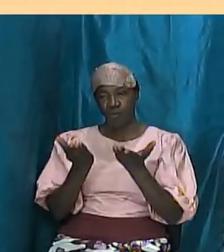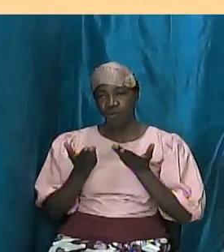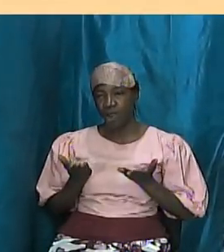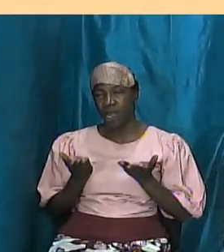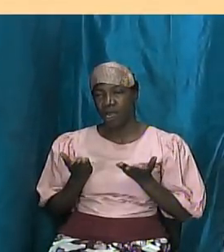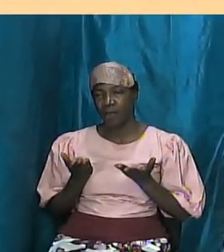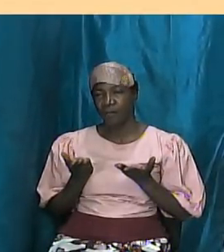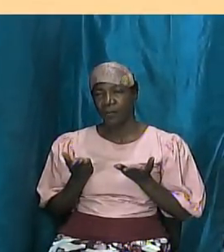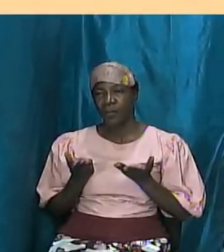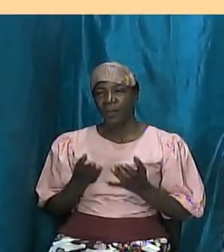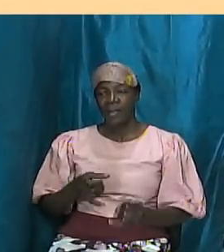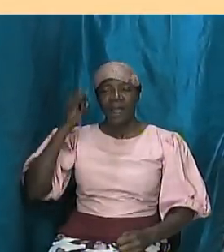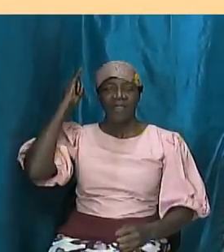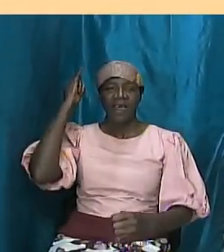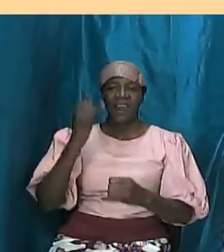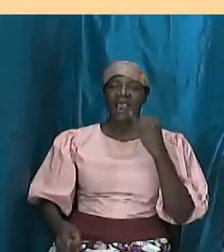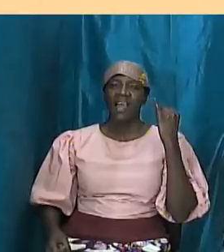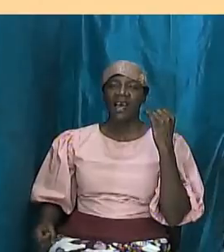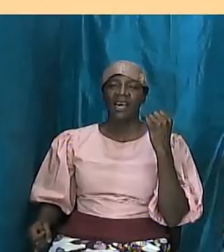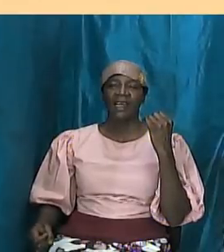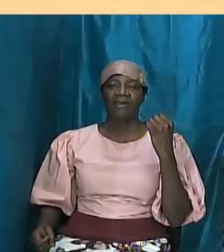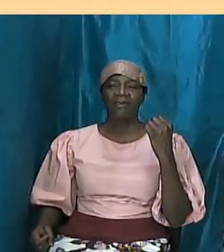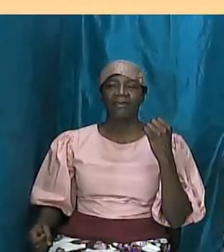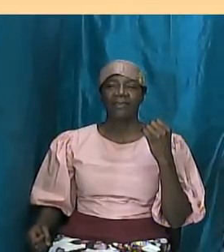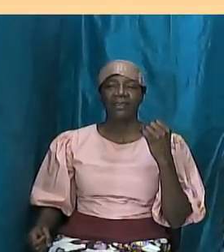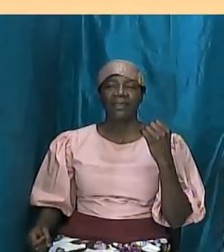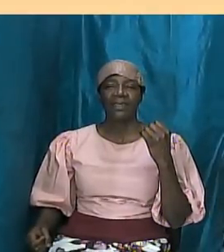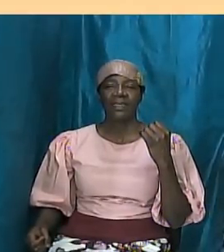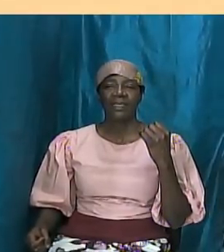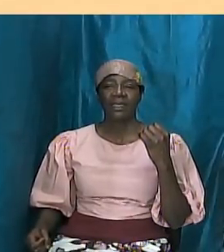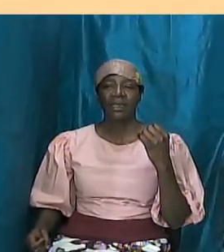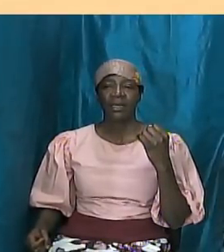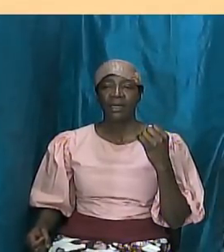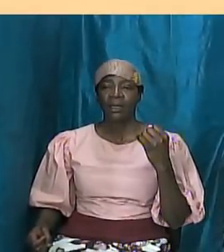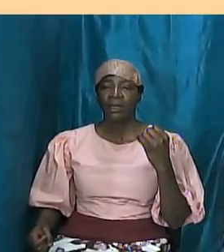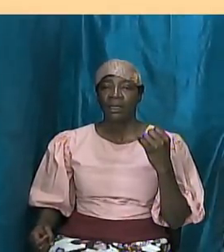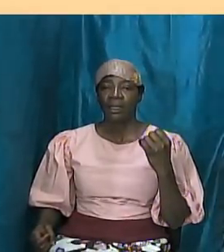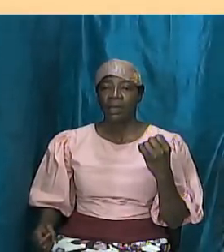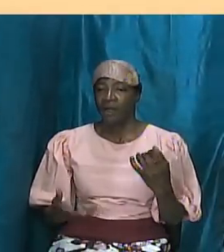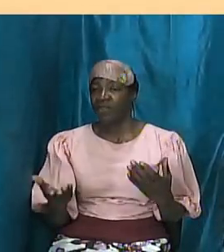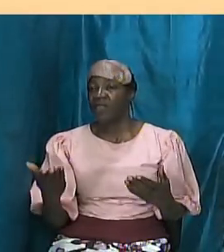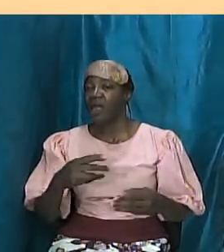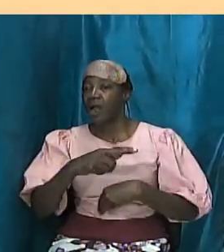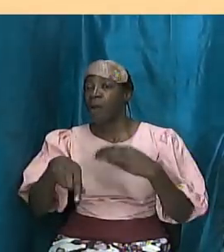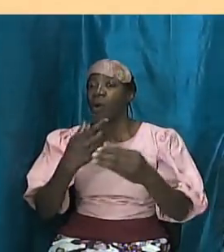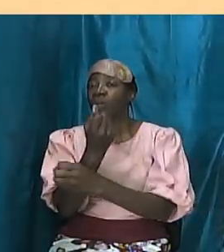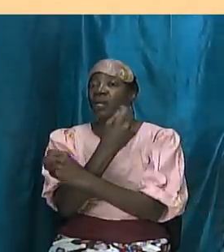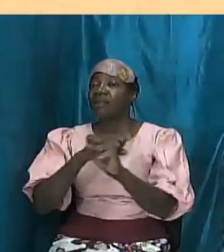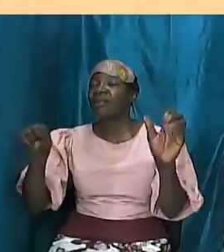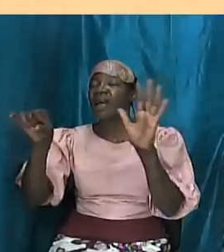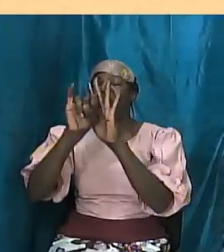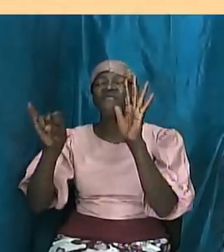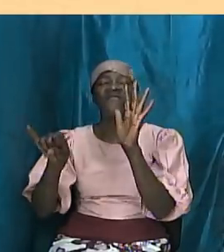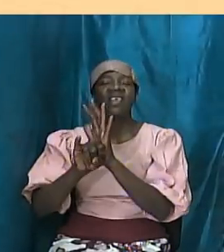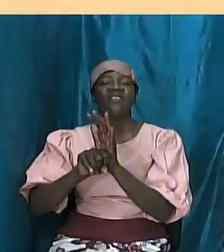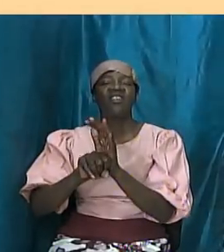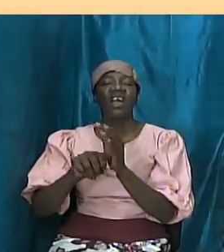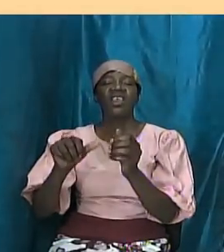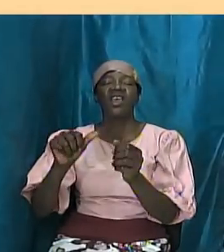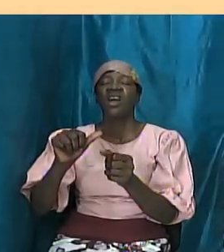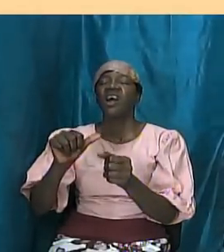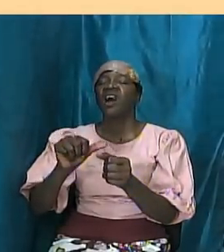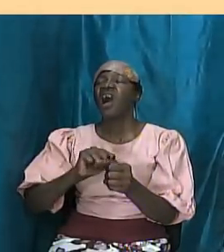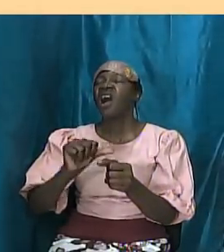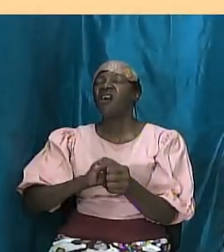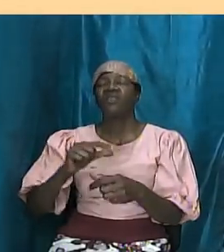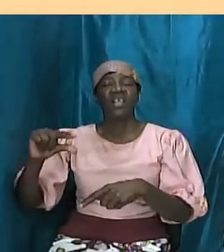the final solution in terms of salvation. So everything after Genesis, Exodus going all